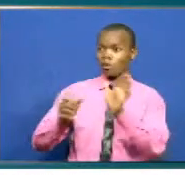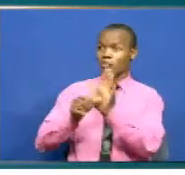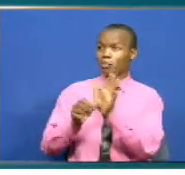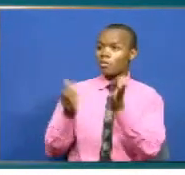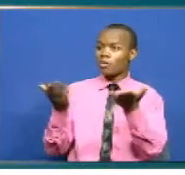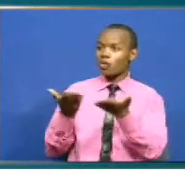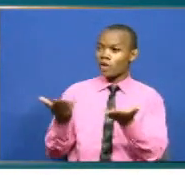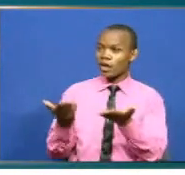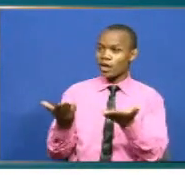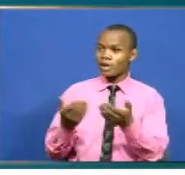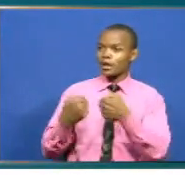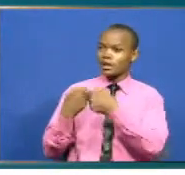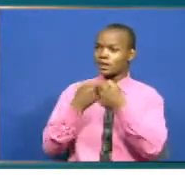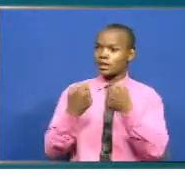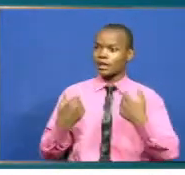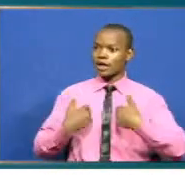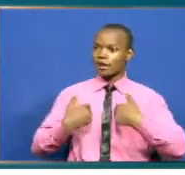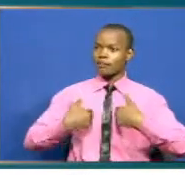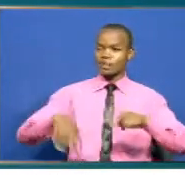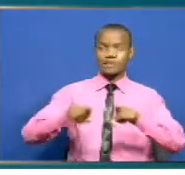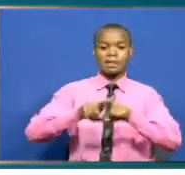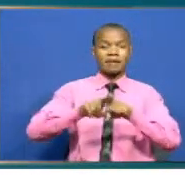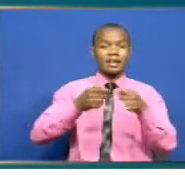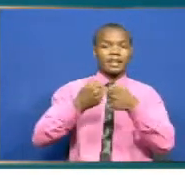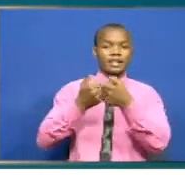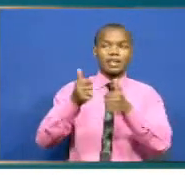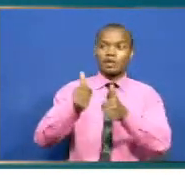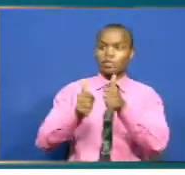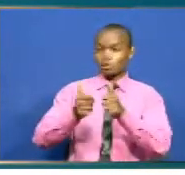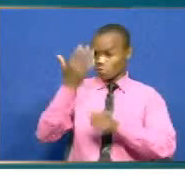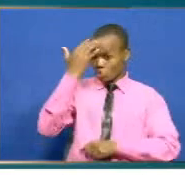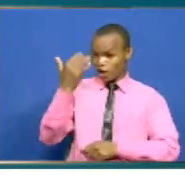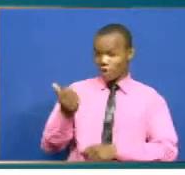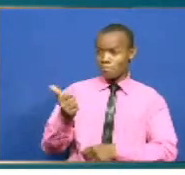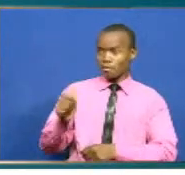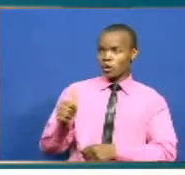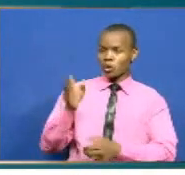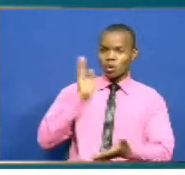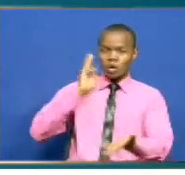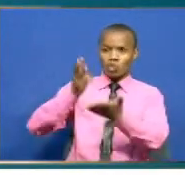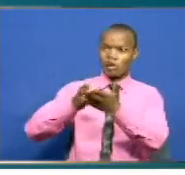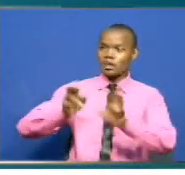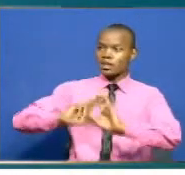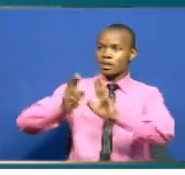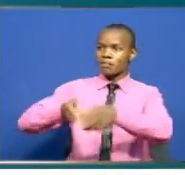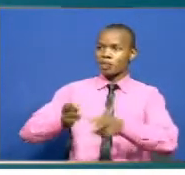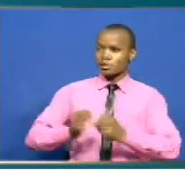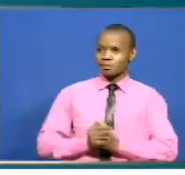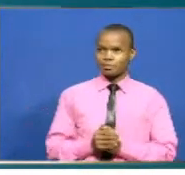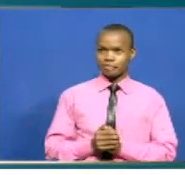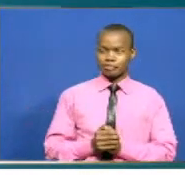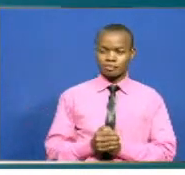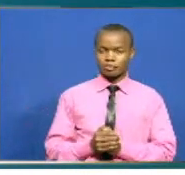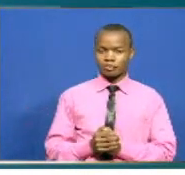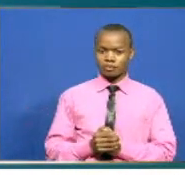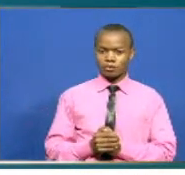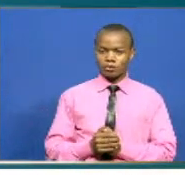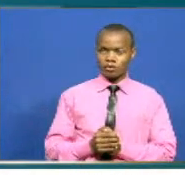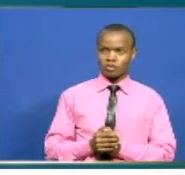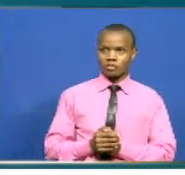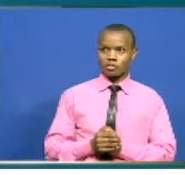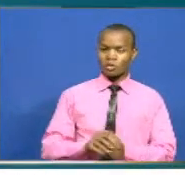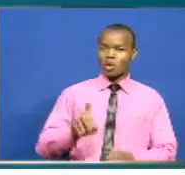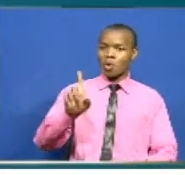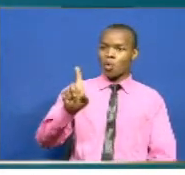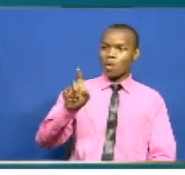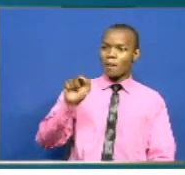why those challenges were there and what they are, because I haven't seen the actual report back. But what I can say is that 1.1